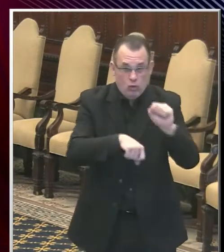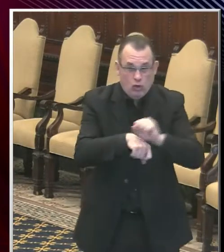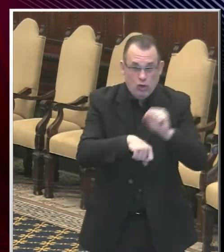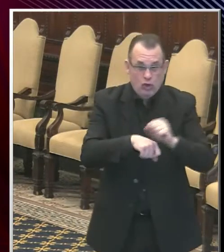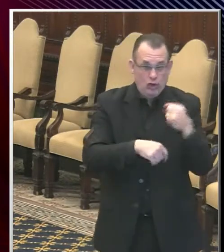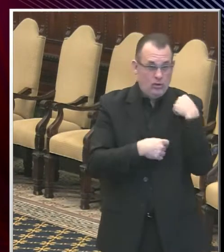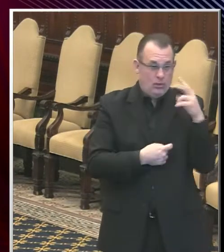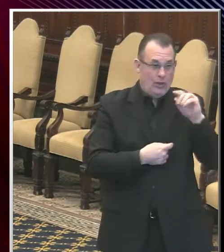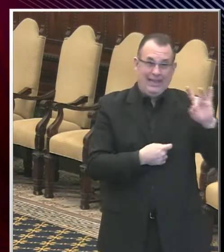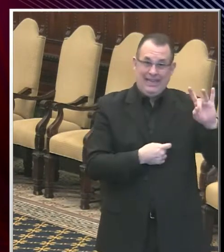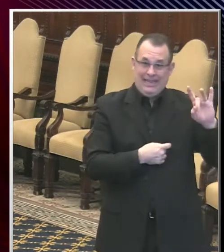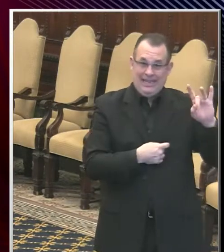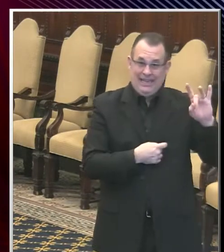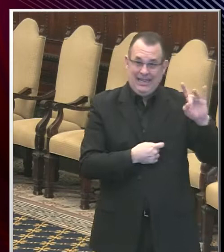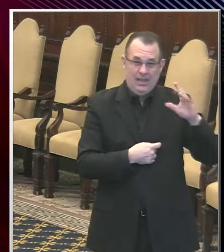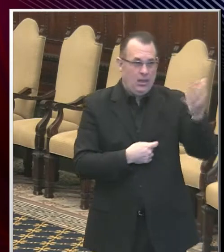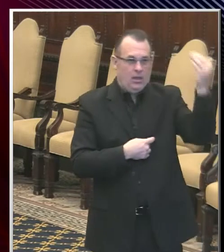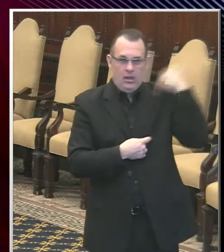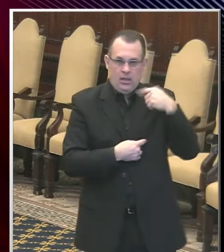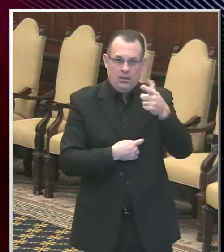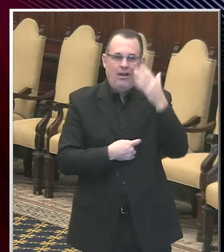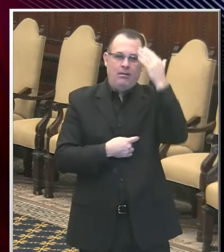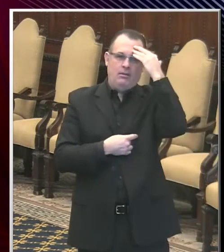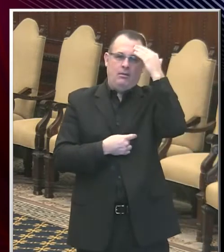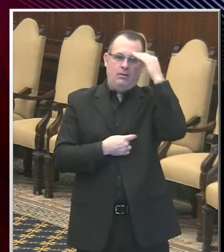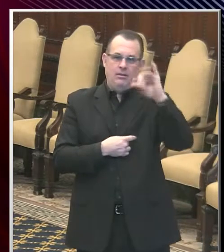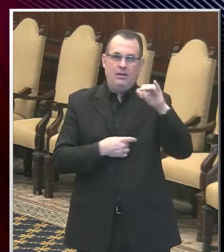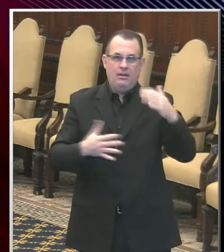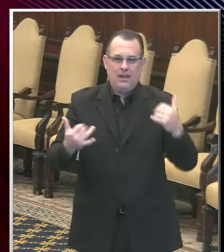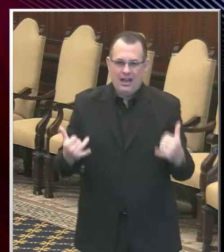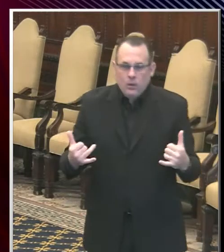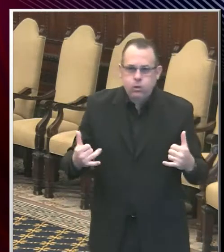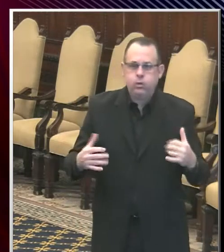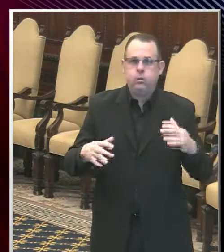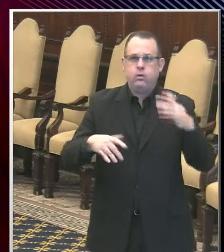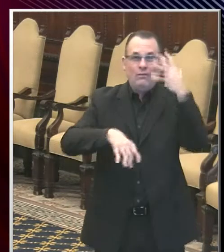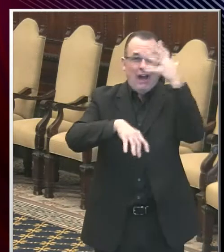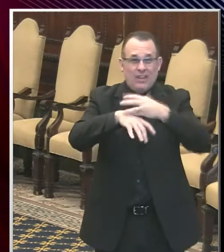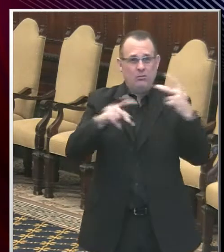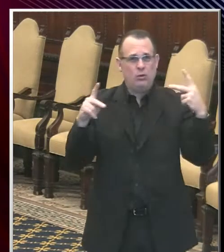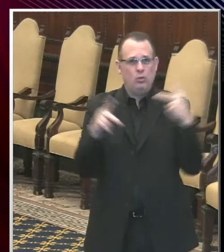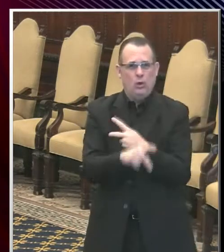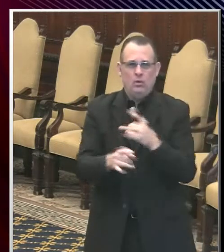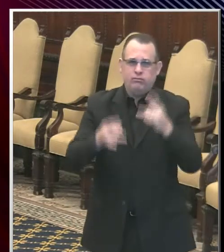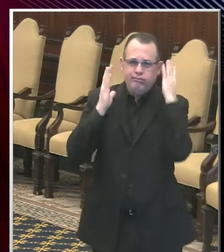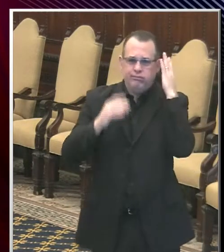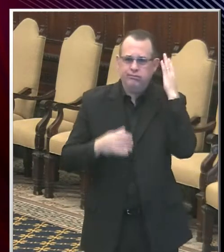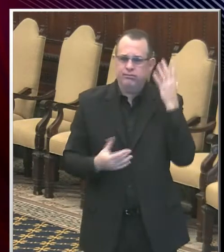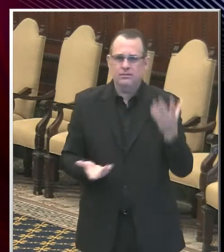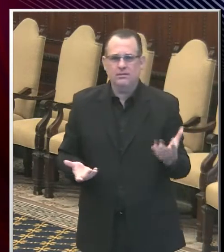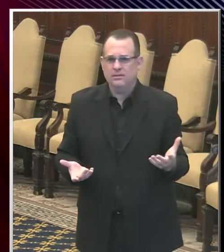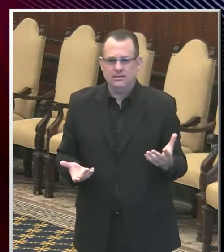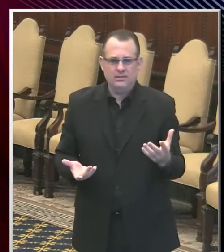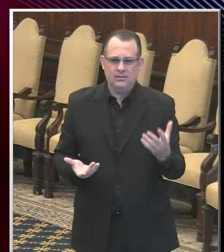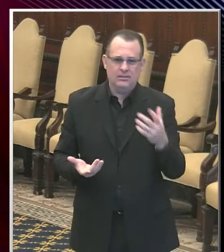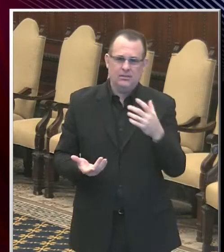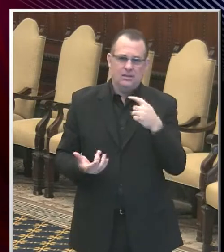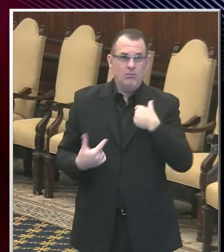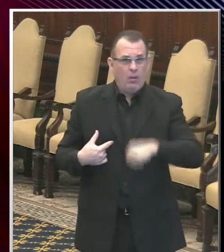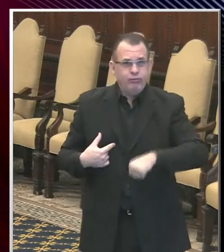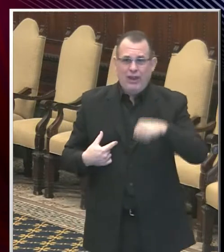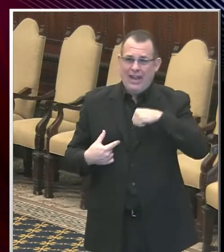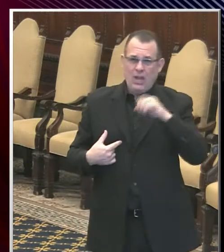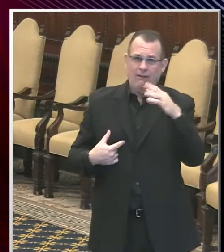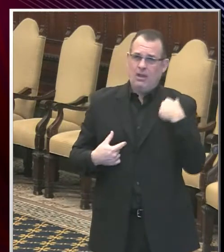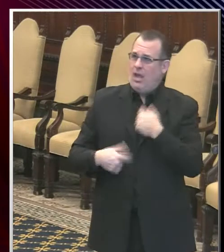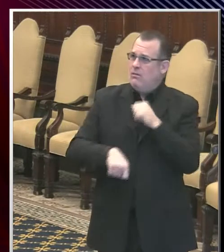that pales in comparison to what our departments were asked to do and the speed of which they were asked to do it. And I'm frankly very proud of what the work that they've been able to